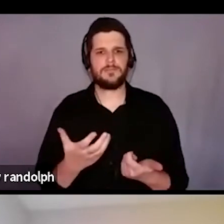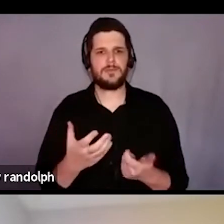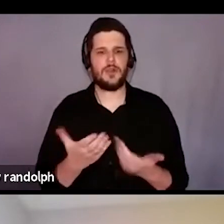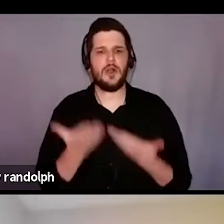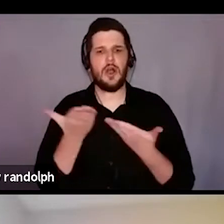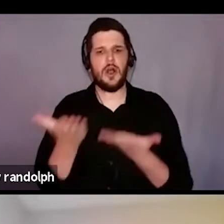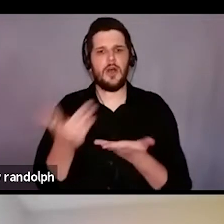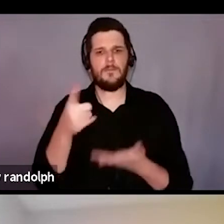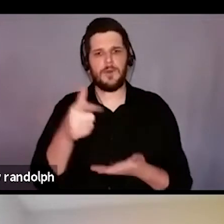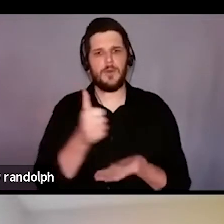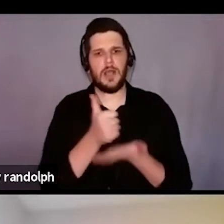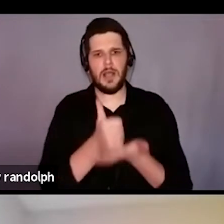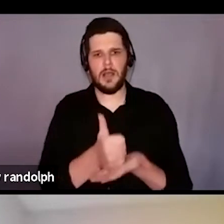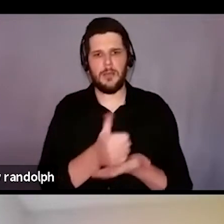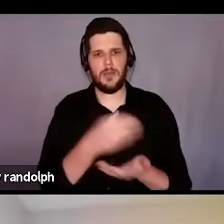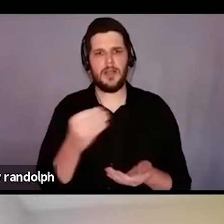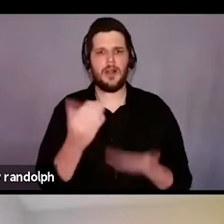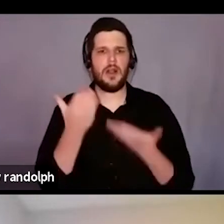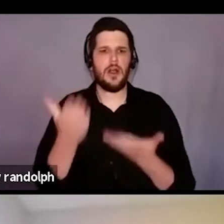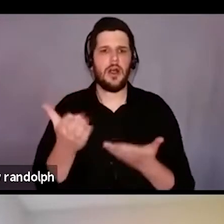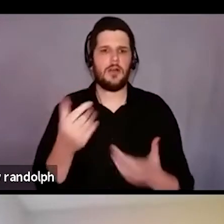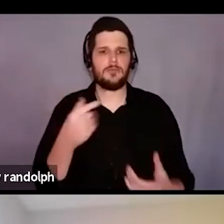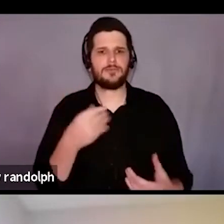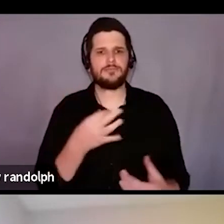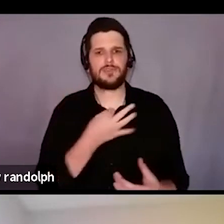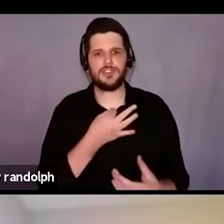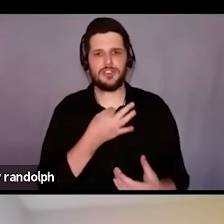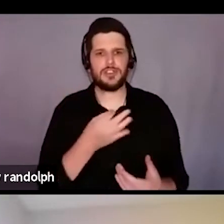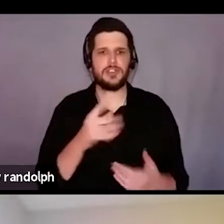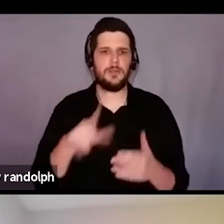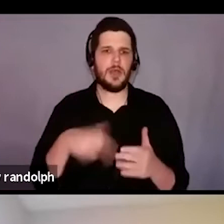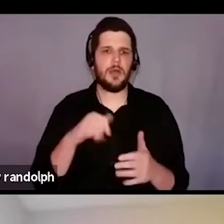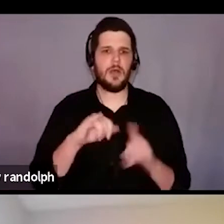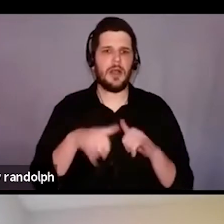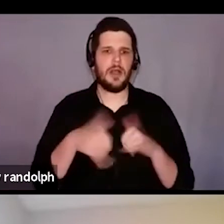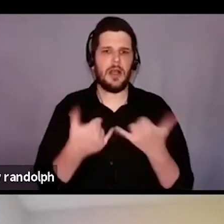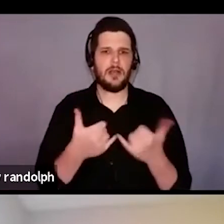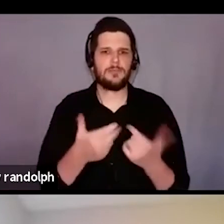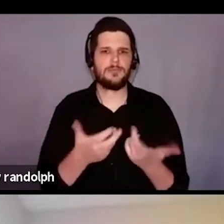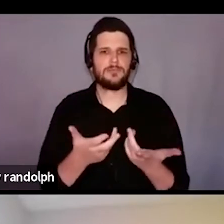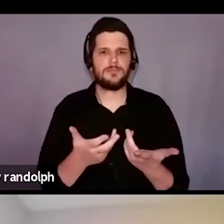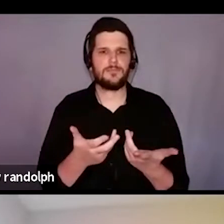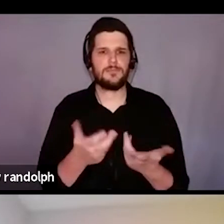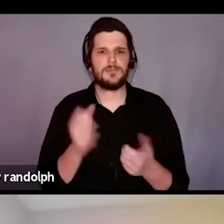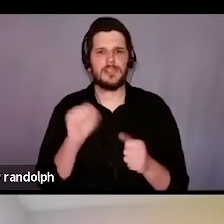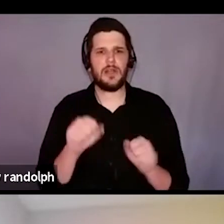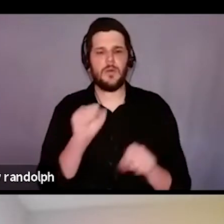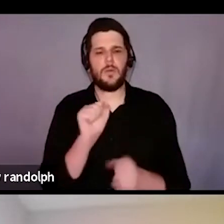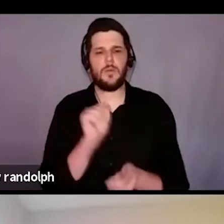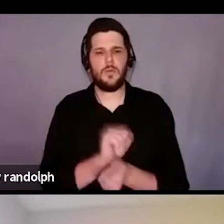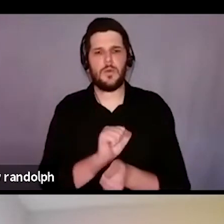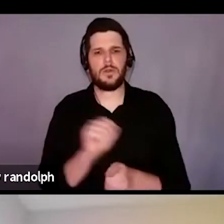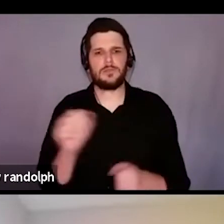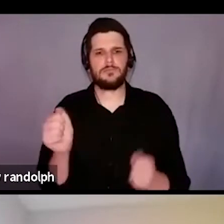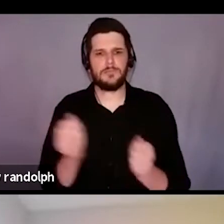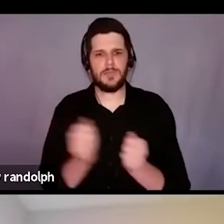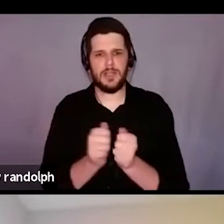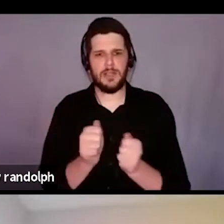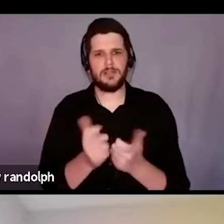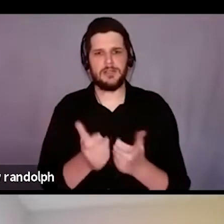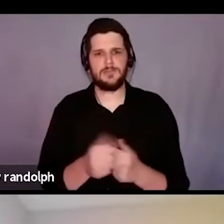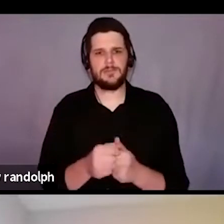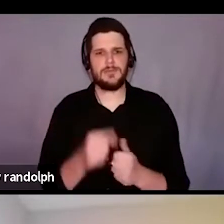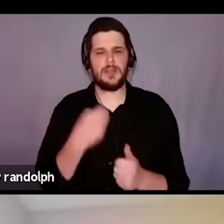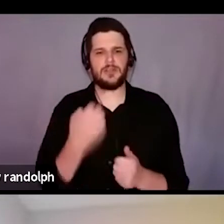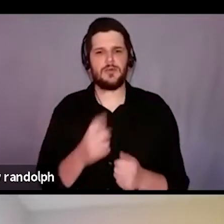you help and offer suggestions on how we could work together. But I just want